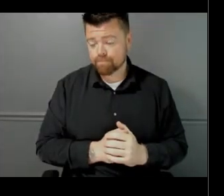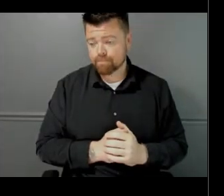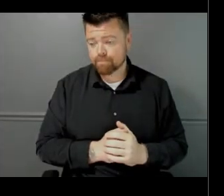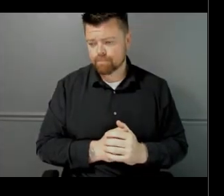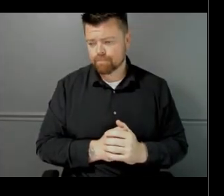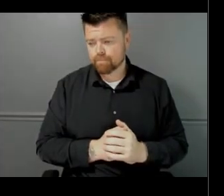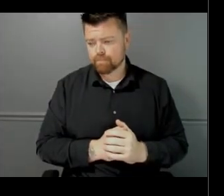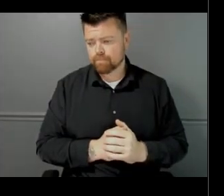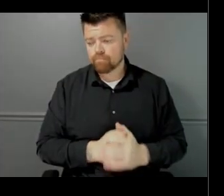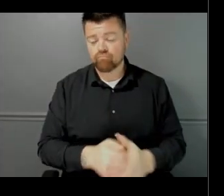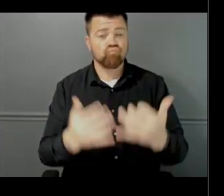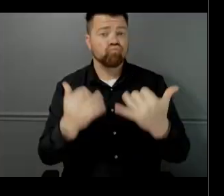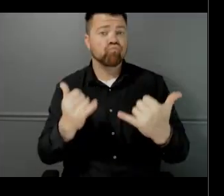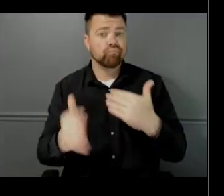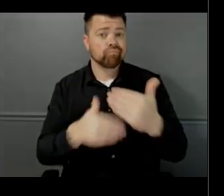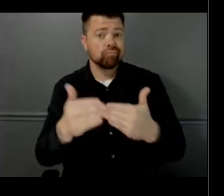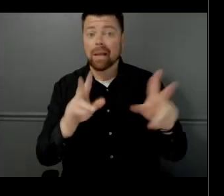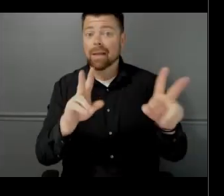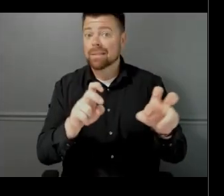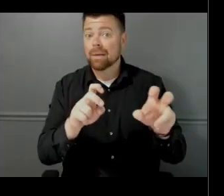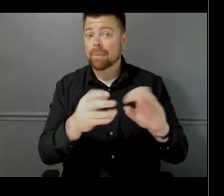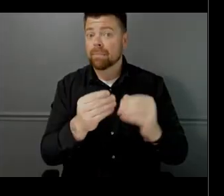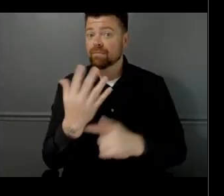And with that, we're going to move into topic 5.